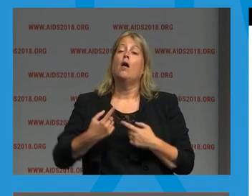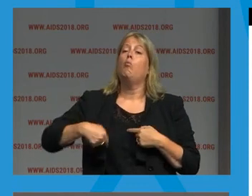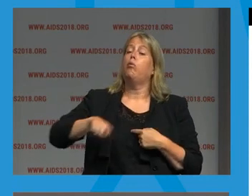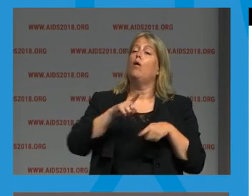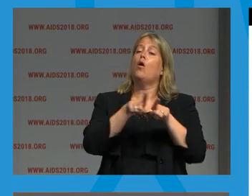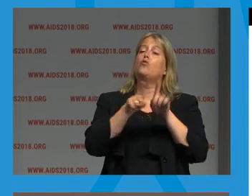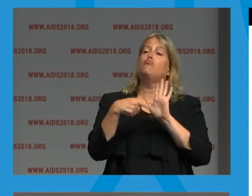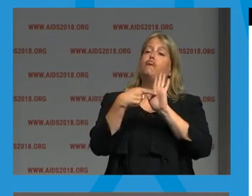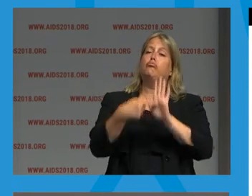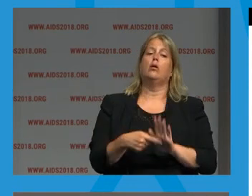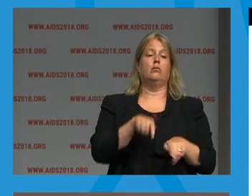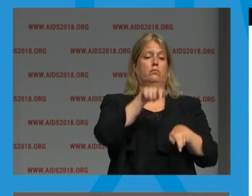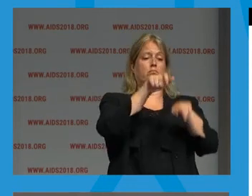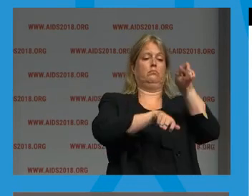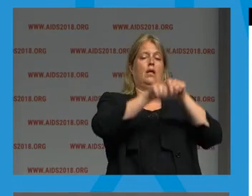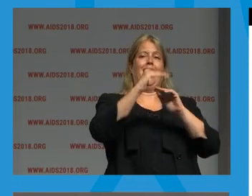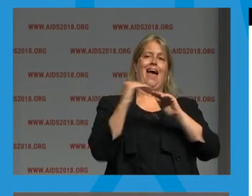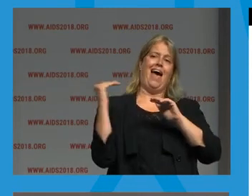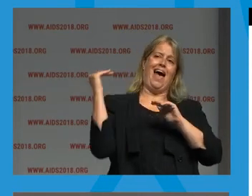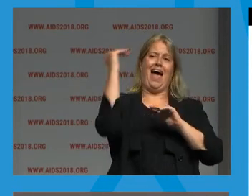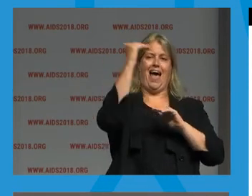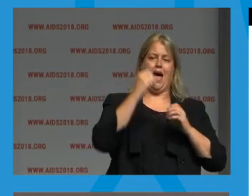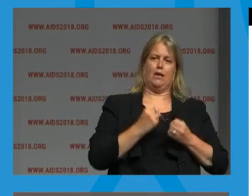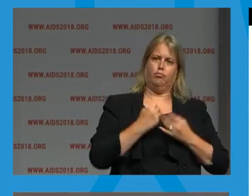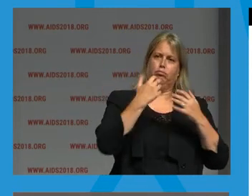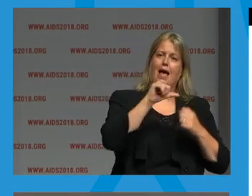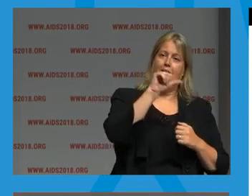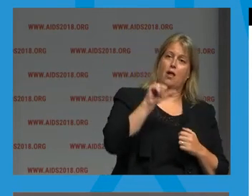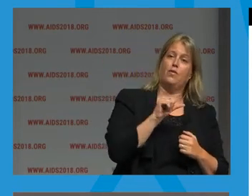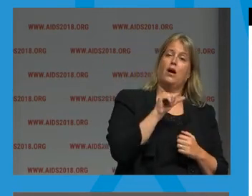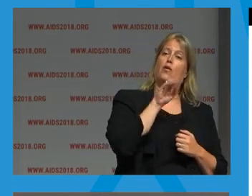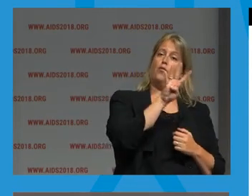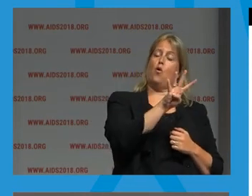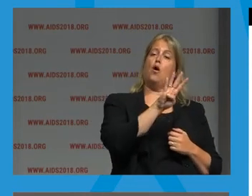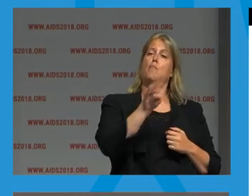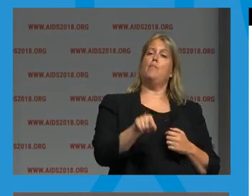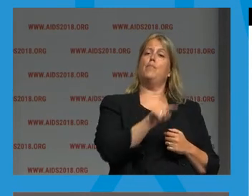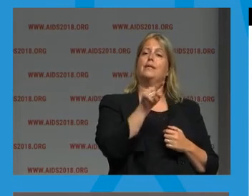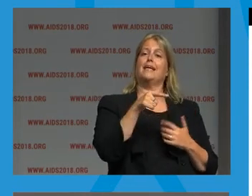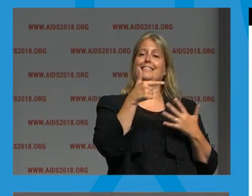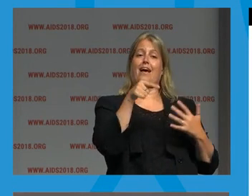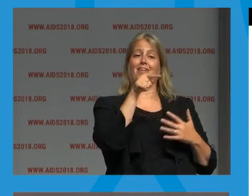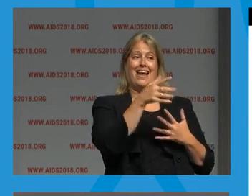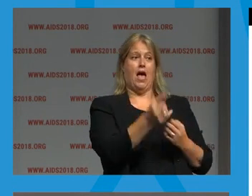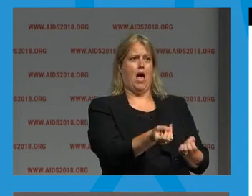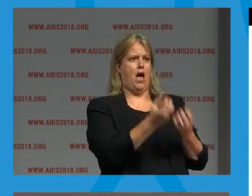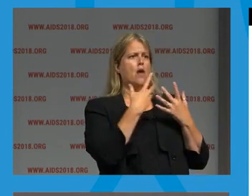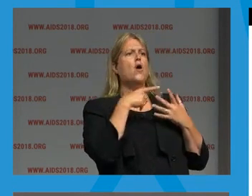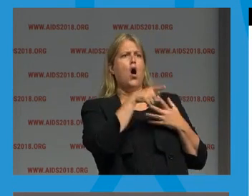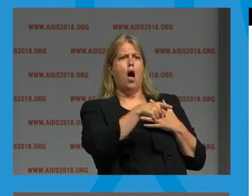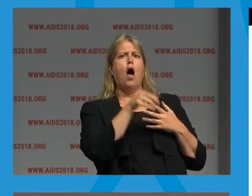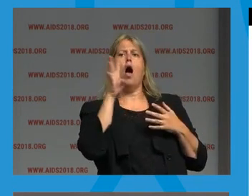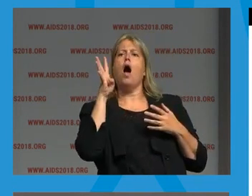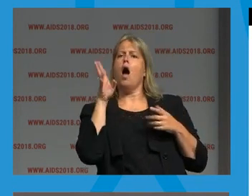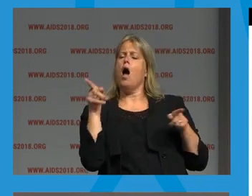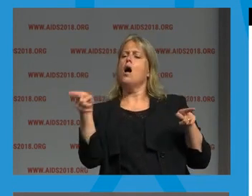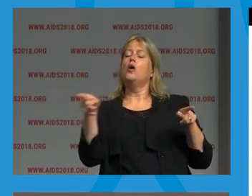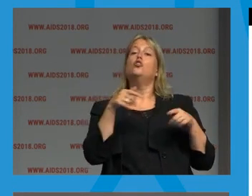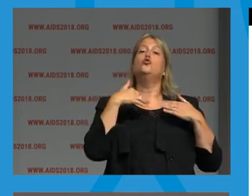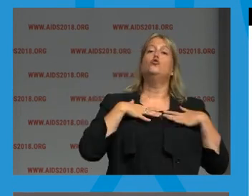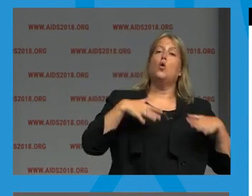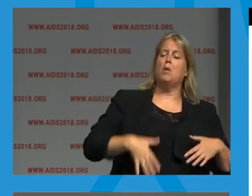that individuals with high expressing alpha-4 beta-7 was a predictive value both in humans and monkeys